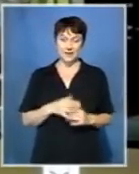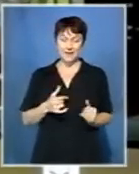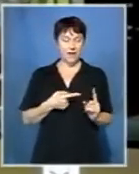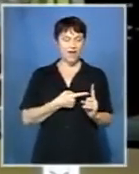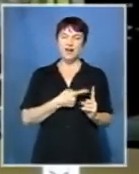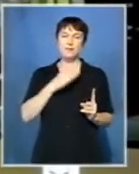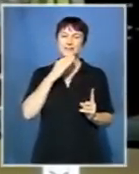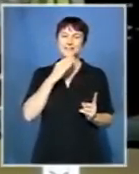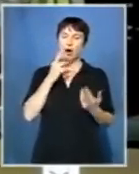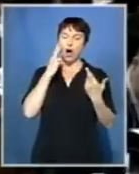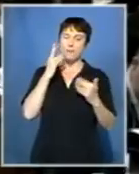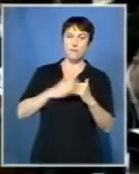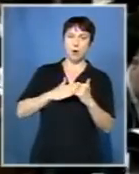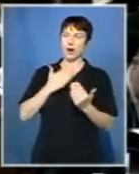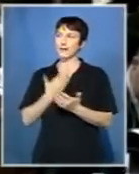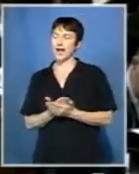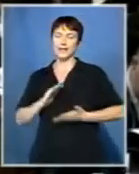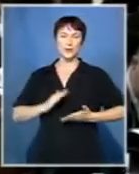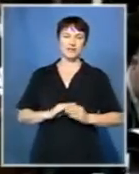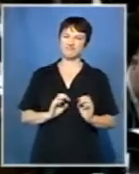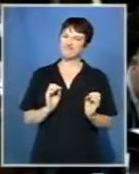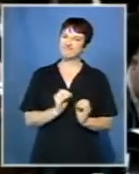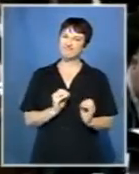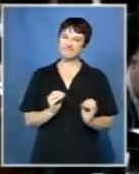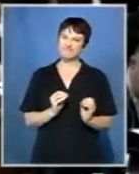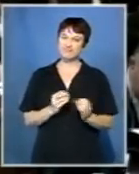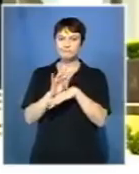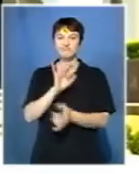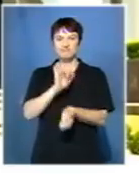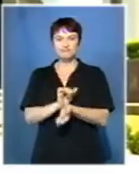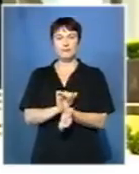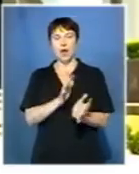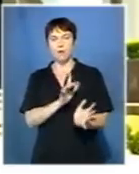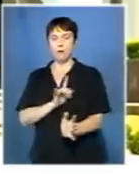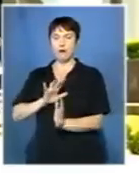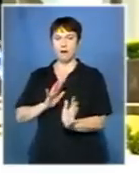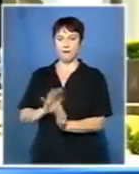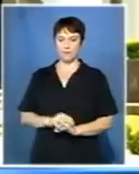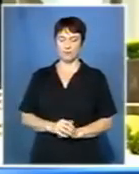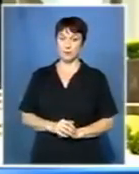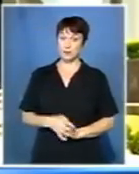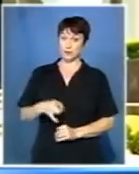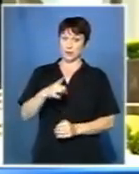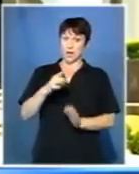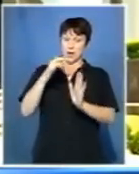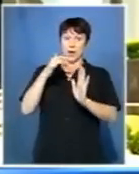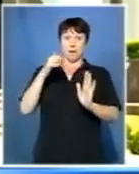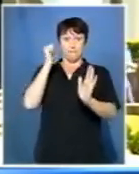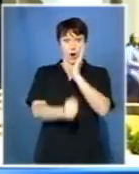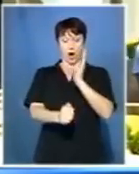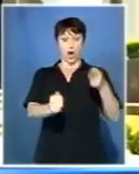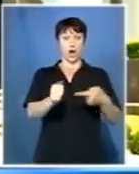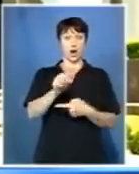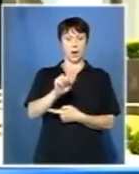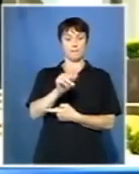hope out the window, he will now be sentenced for murder. Murder carries a minimum sentence of 15